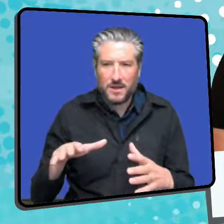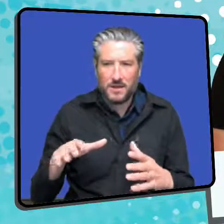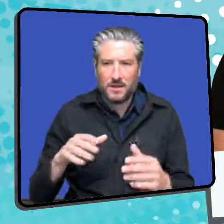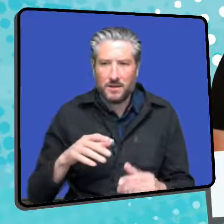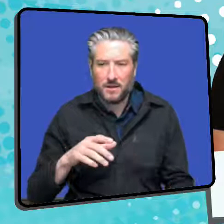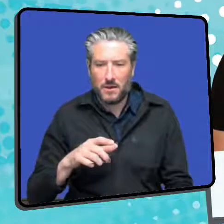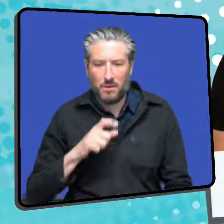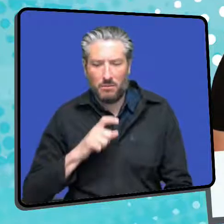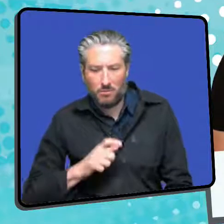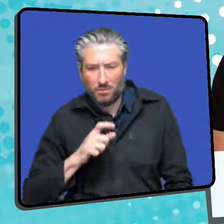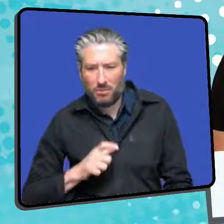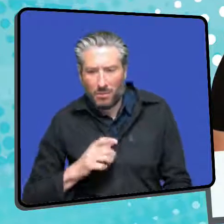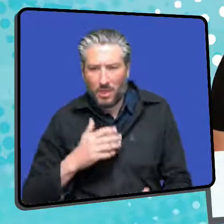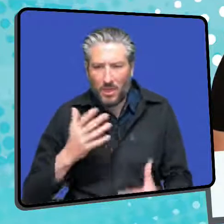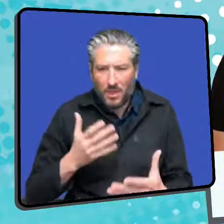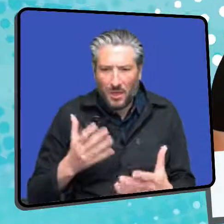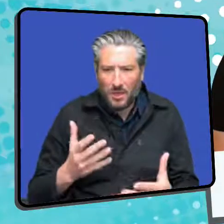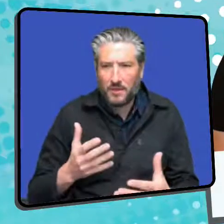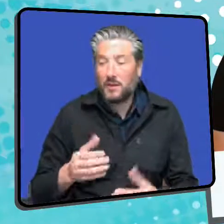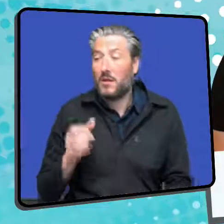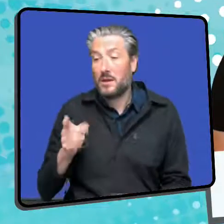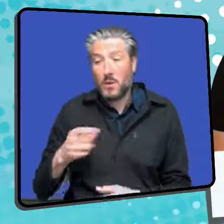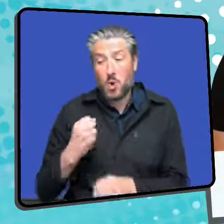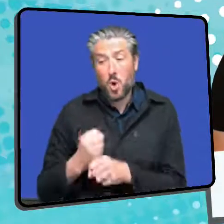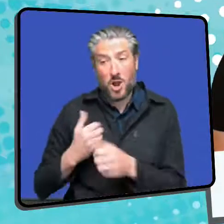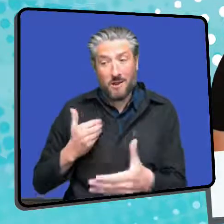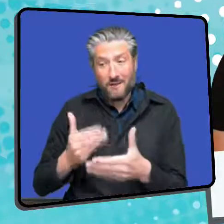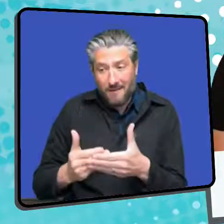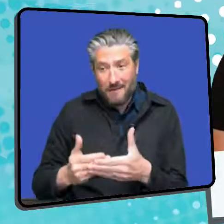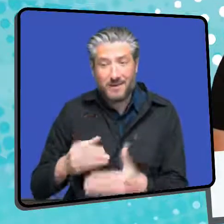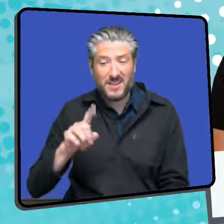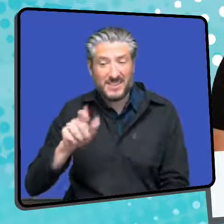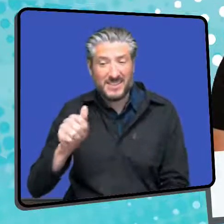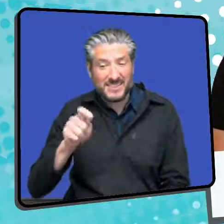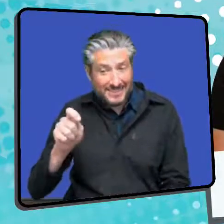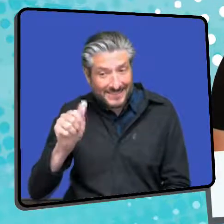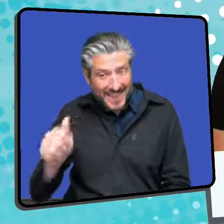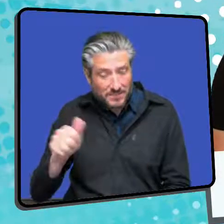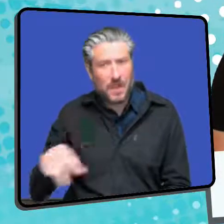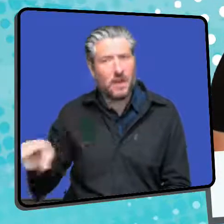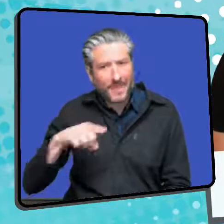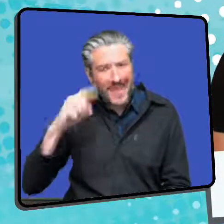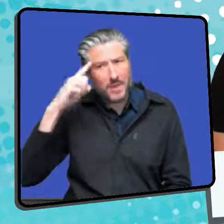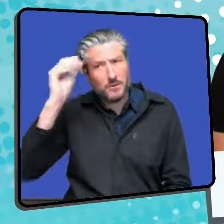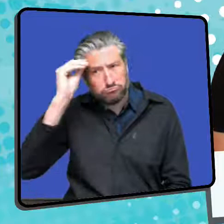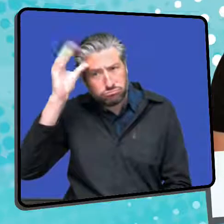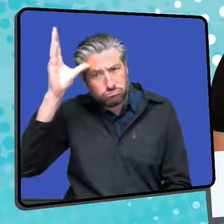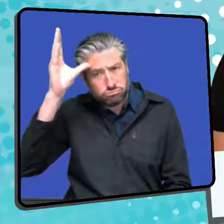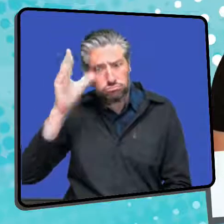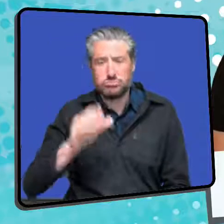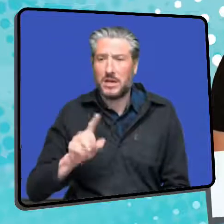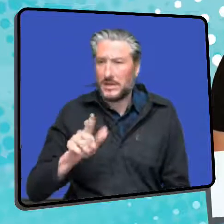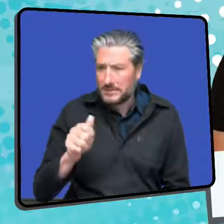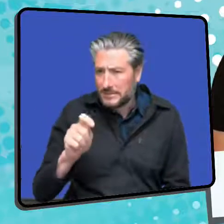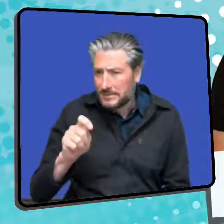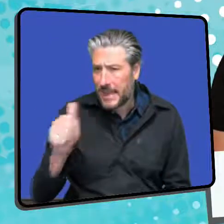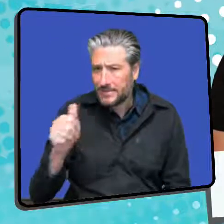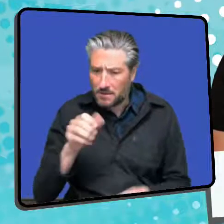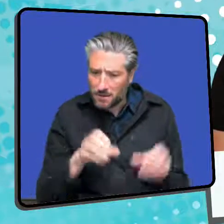the like data space for some time and they consider themselves experts in data science or core data scientist teams,